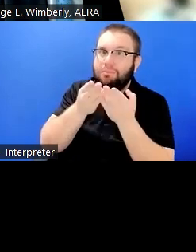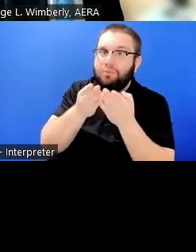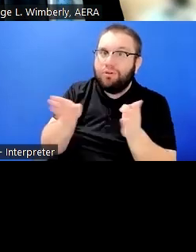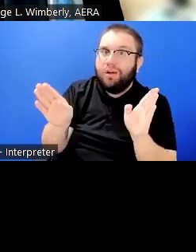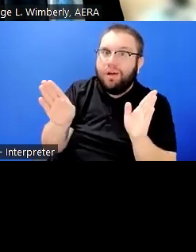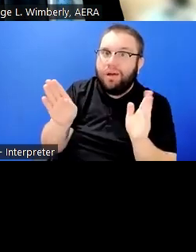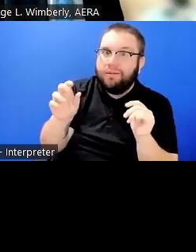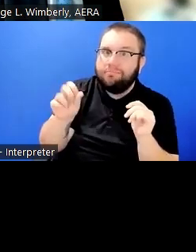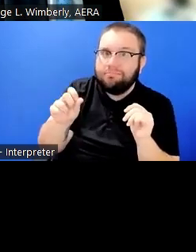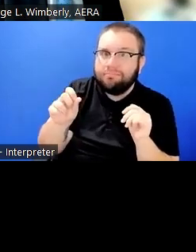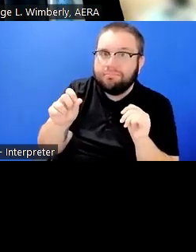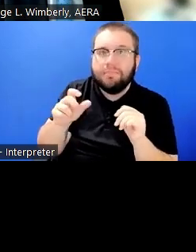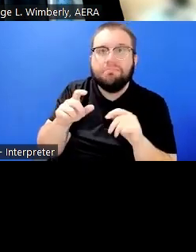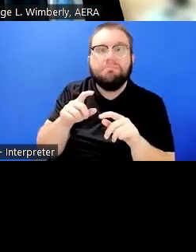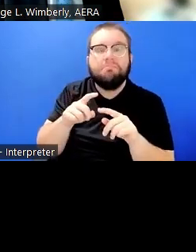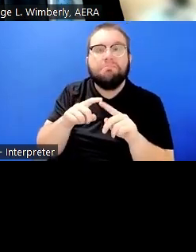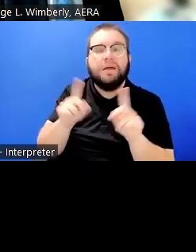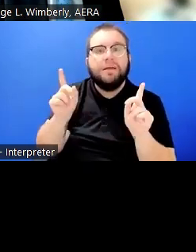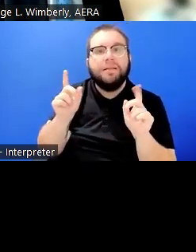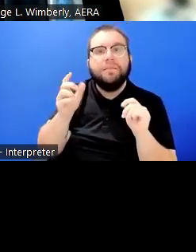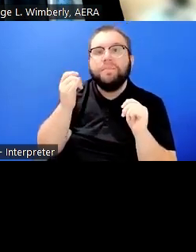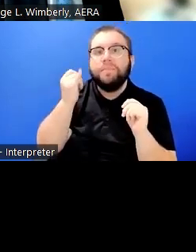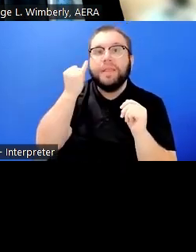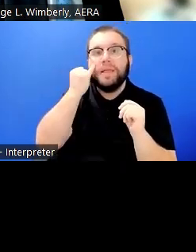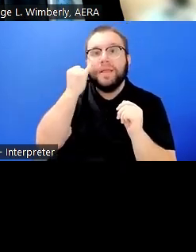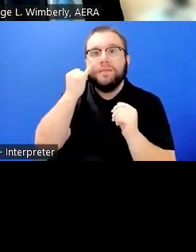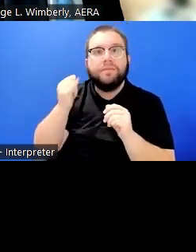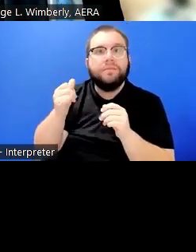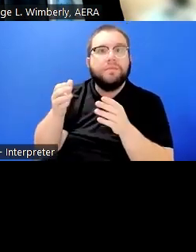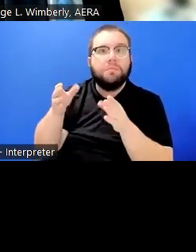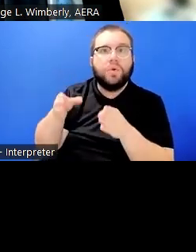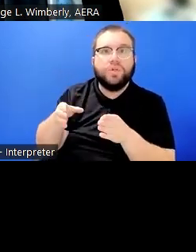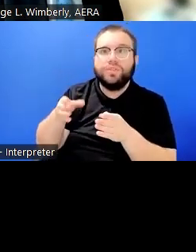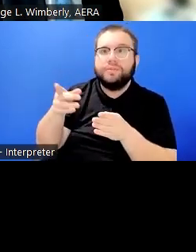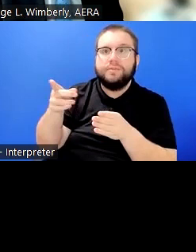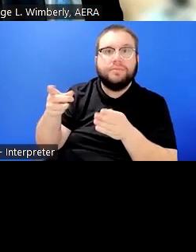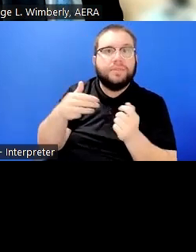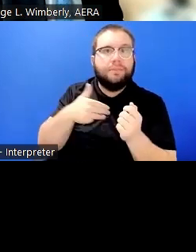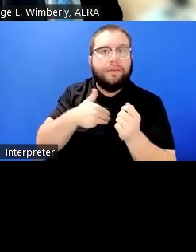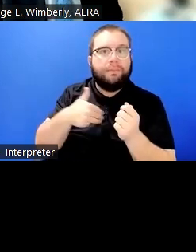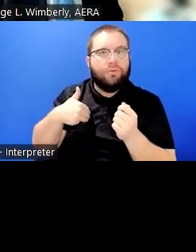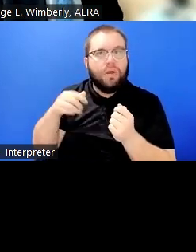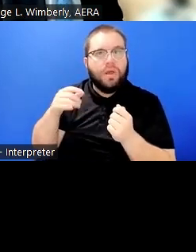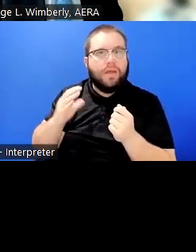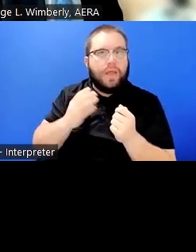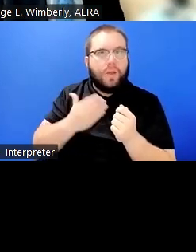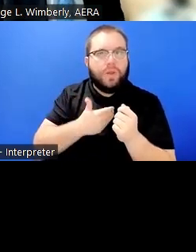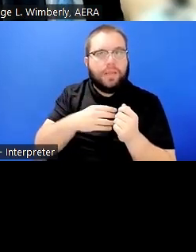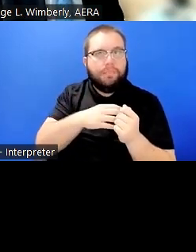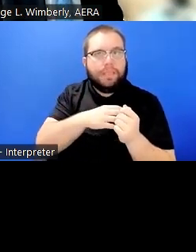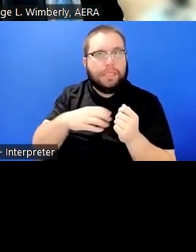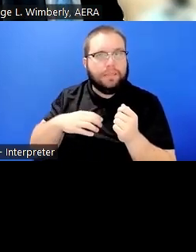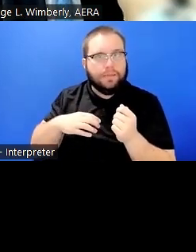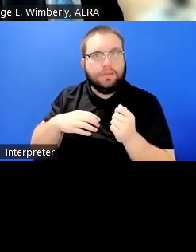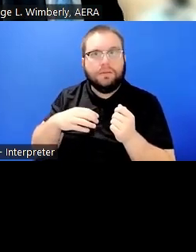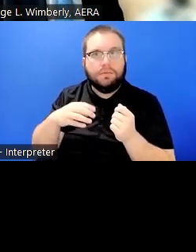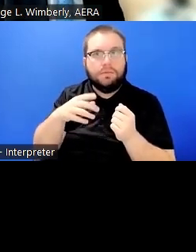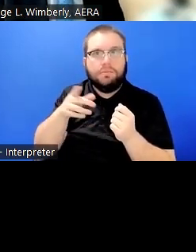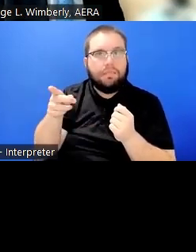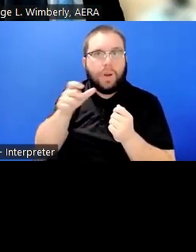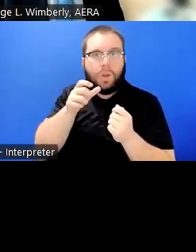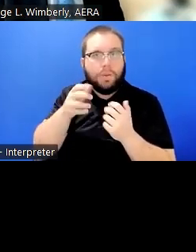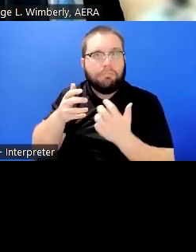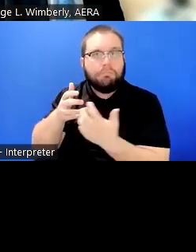someone as a standing member of our committee does not, say, fit within your area, we will reach out to